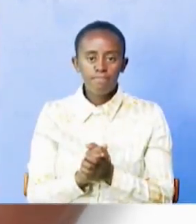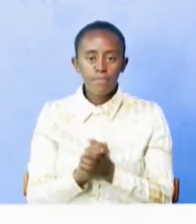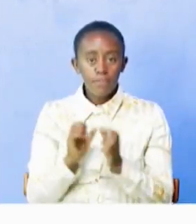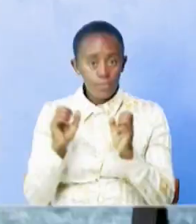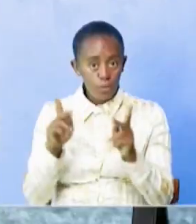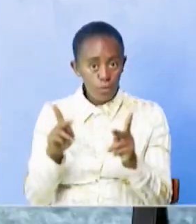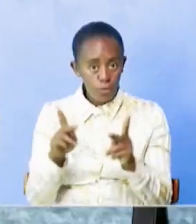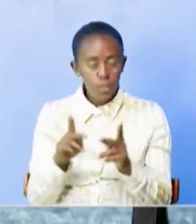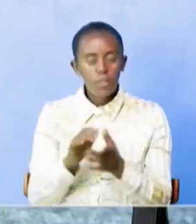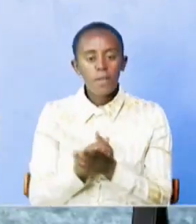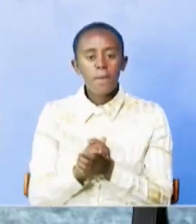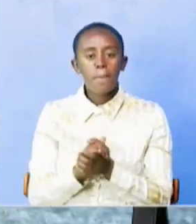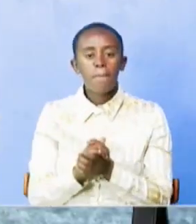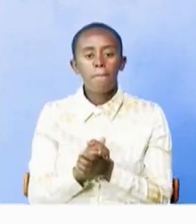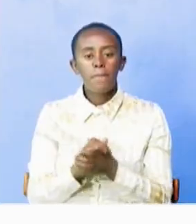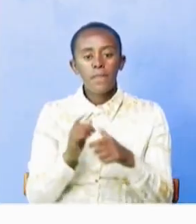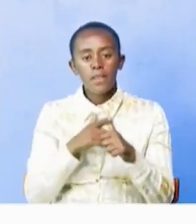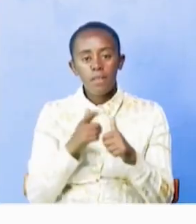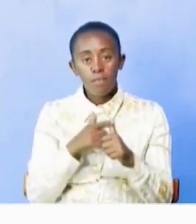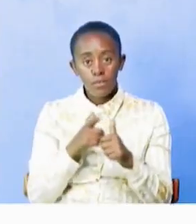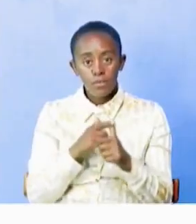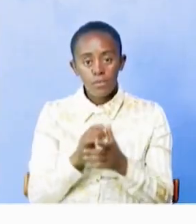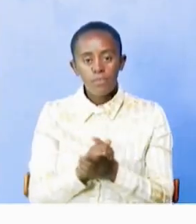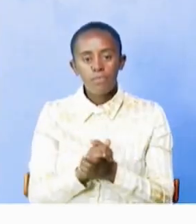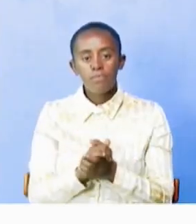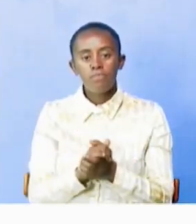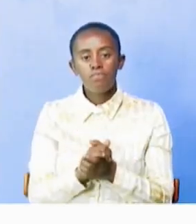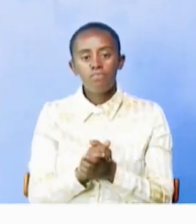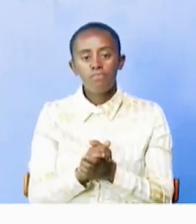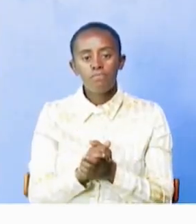Okay? Two. The first one is